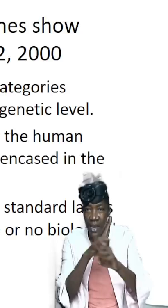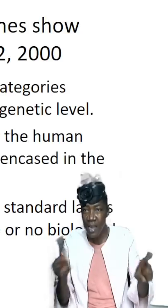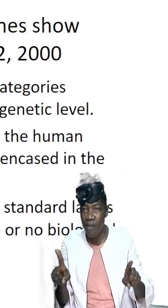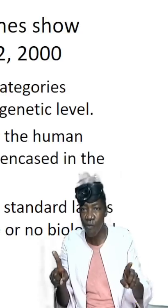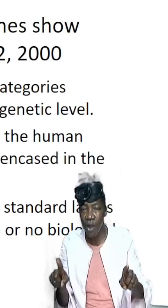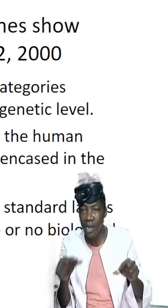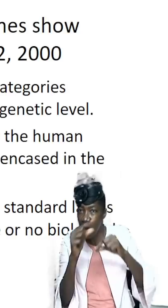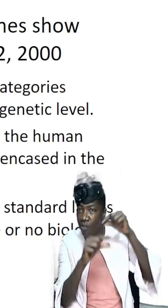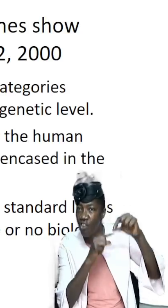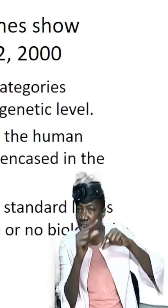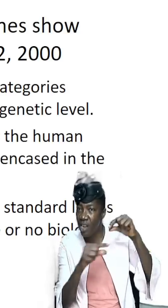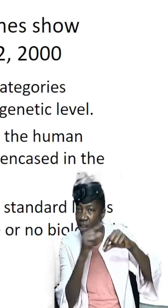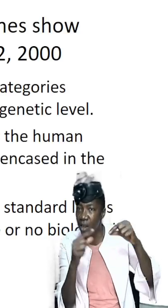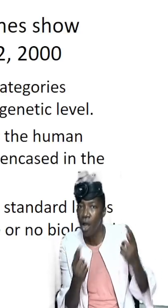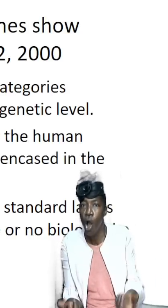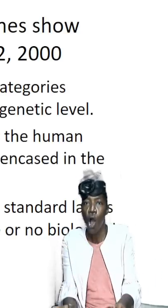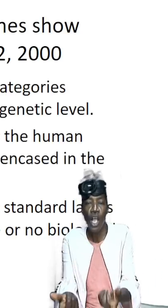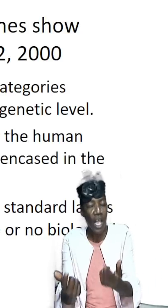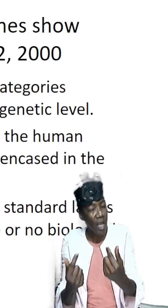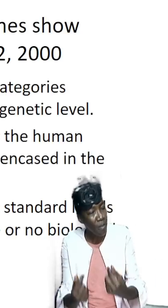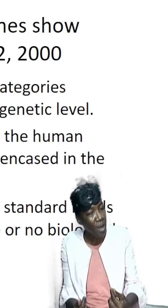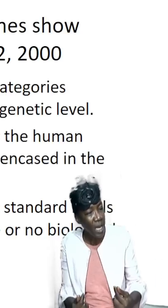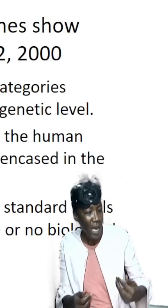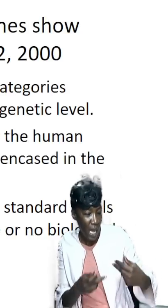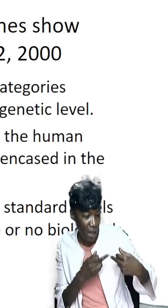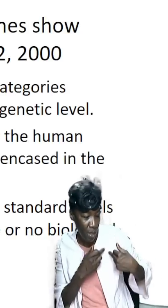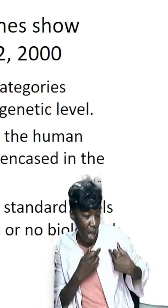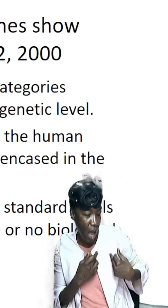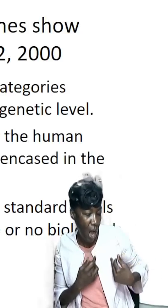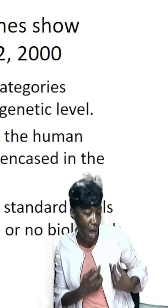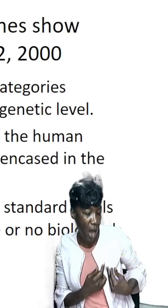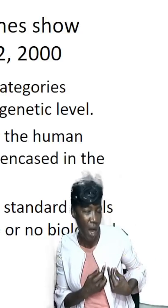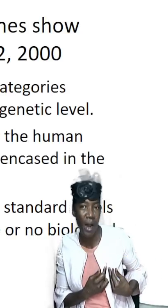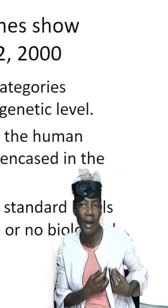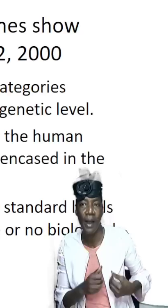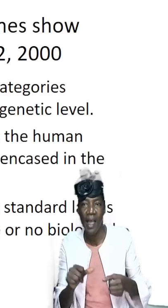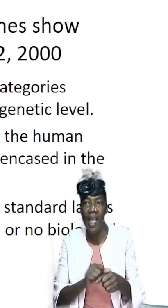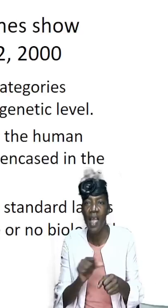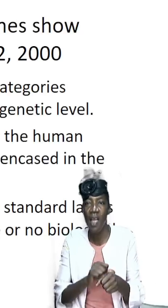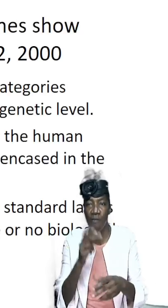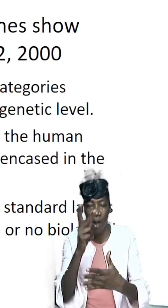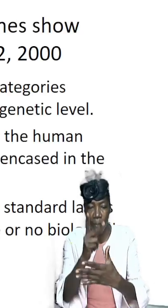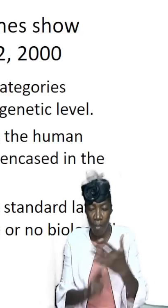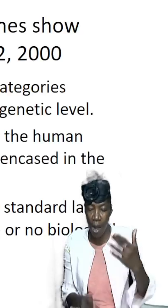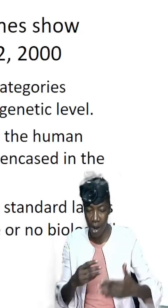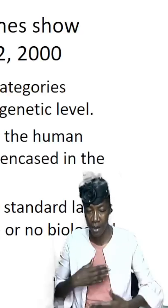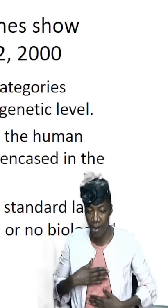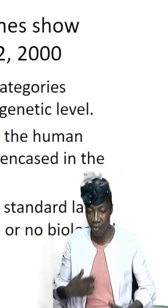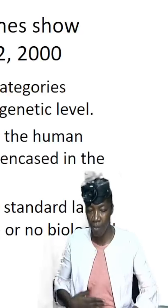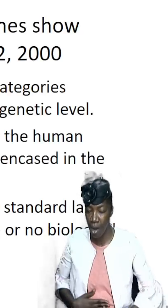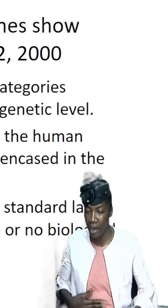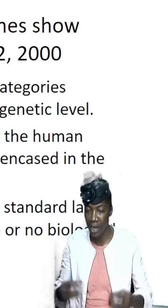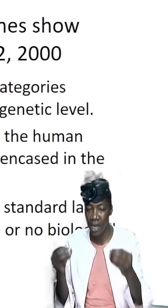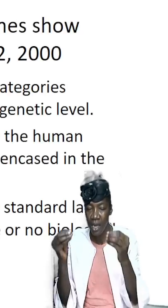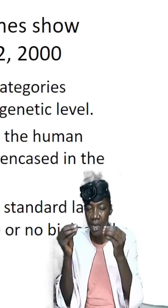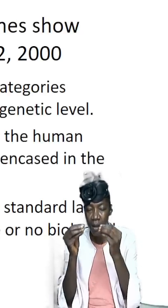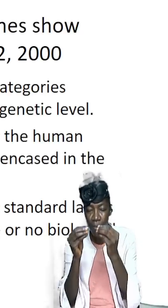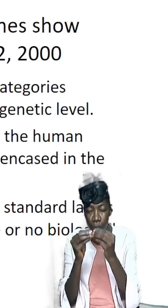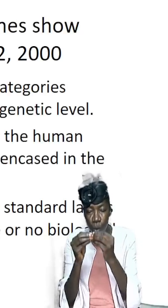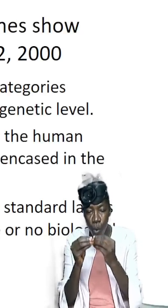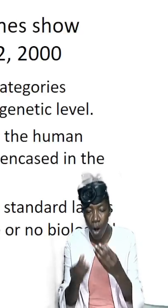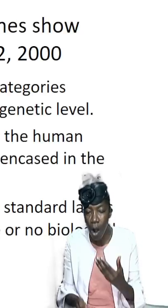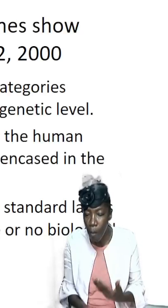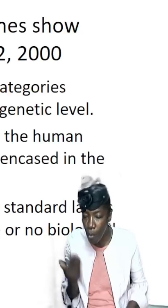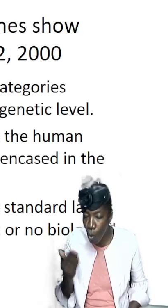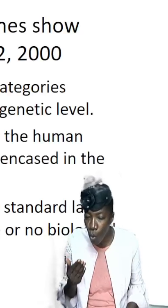material encased in the heart of almost every cell of the body, it is the more most of